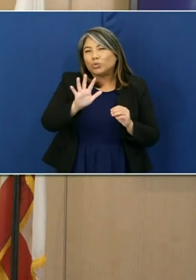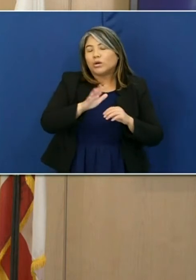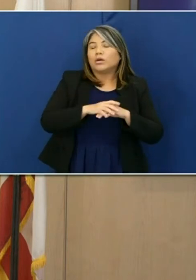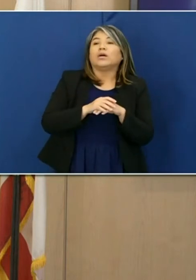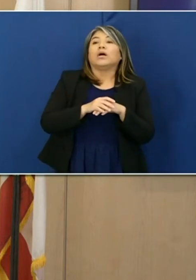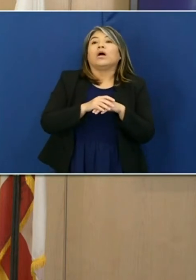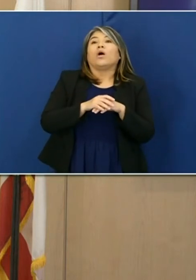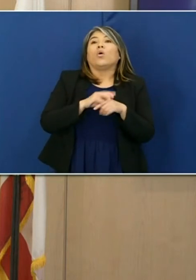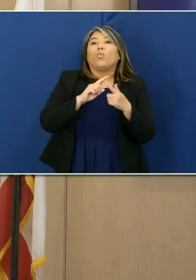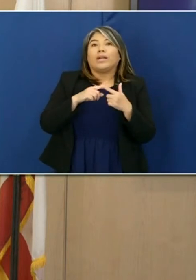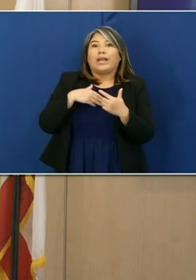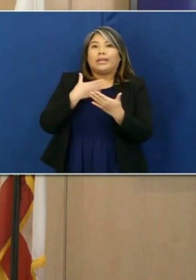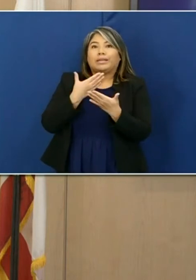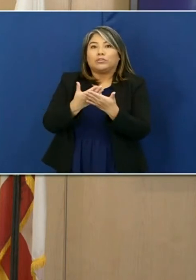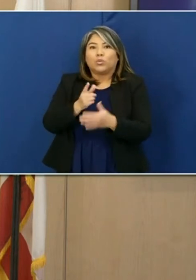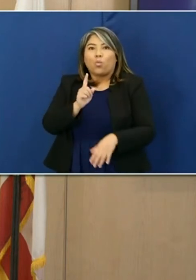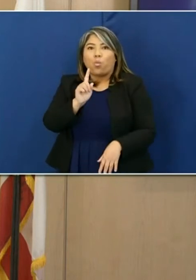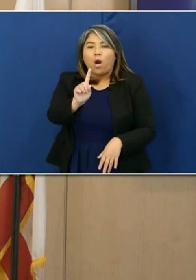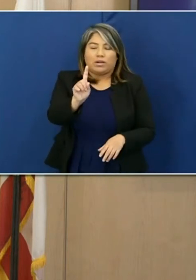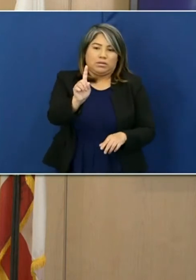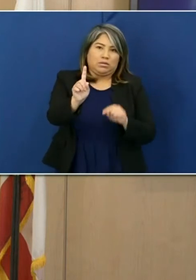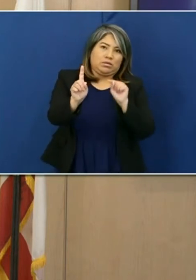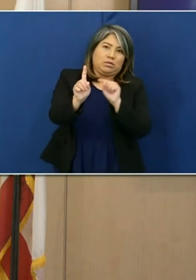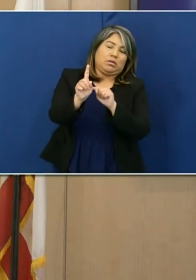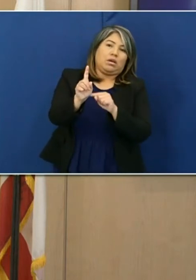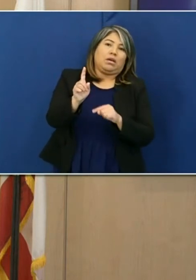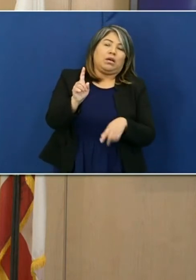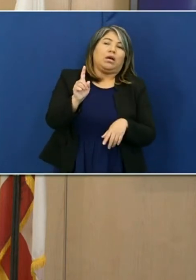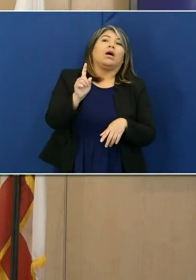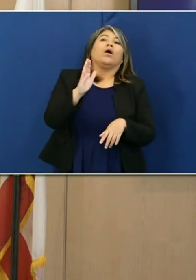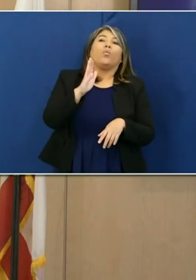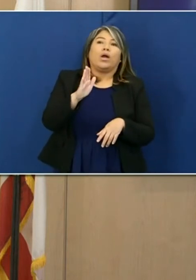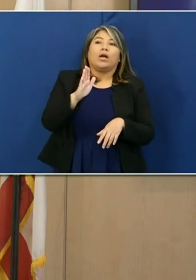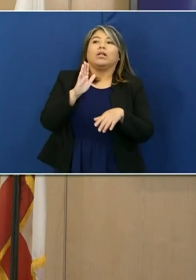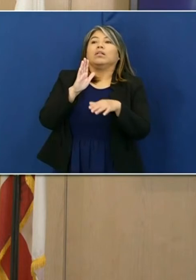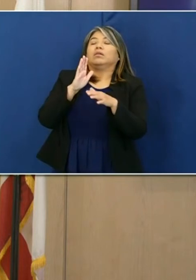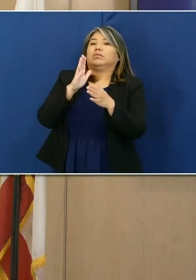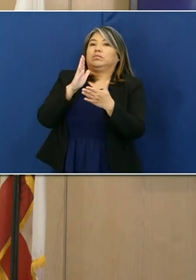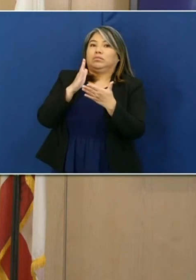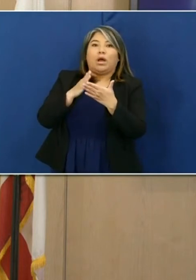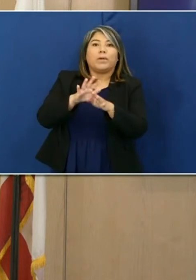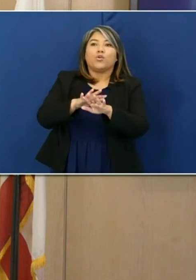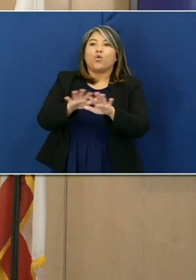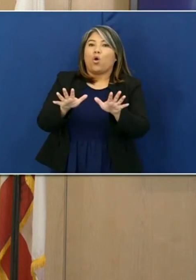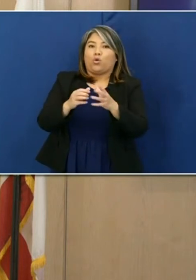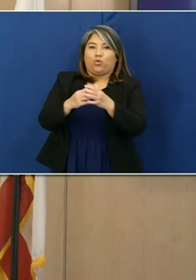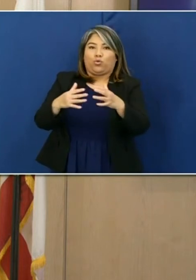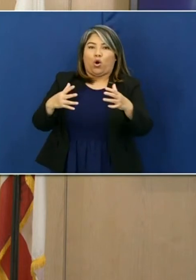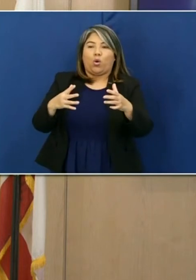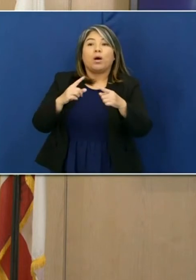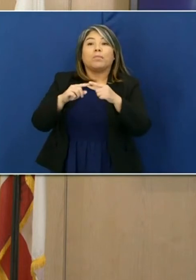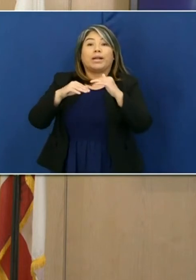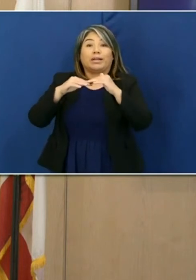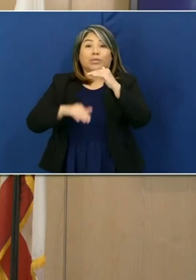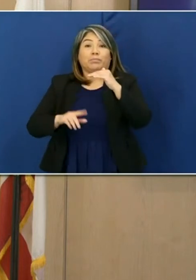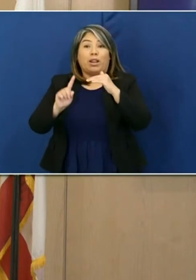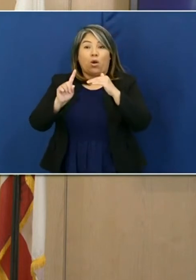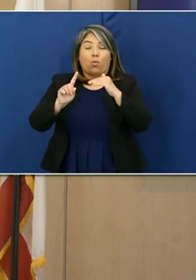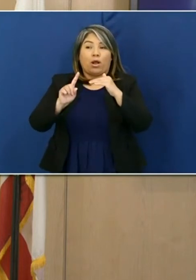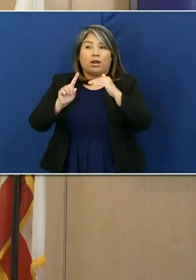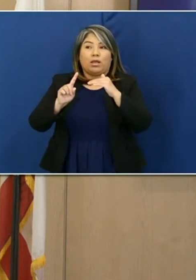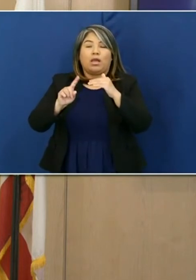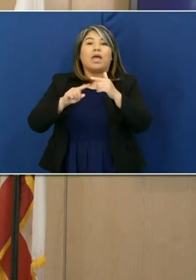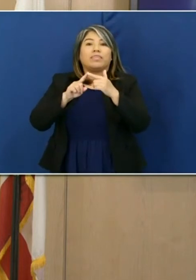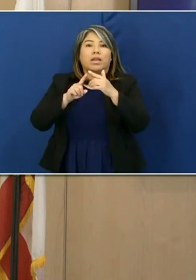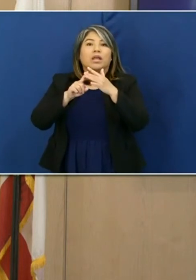this gets to 1, that's when the epidemic will essentially stop and will no longer grow. And once it gets below 1, then is when